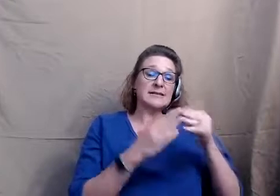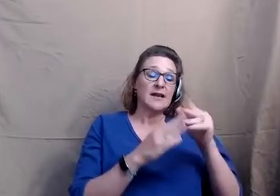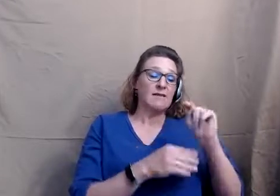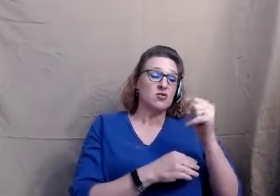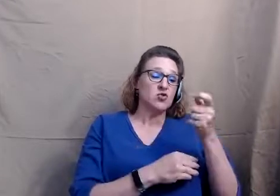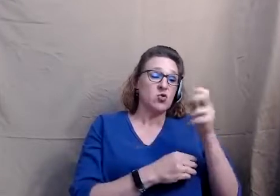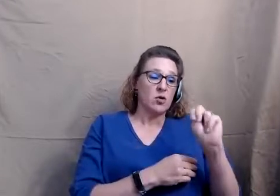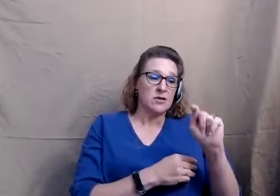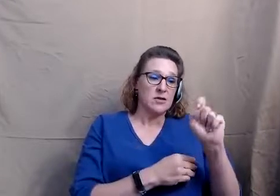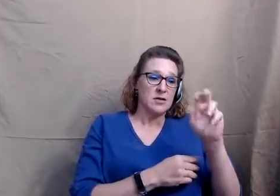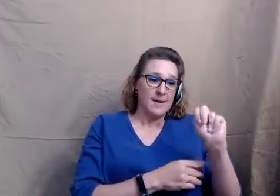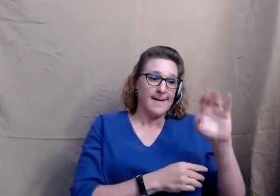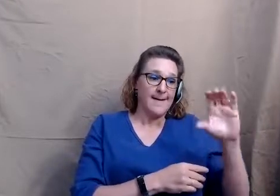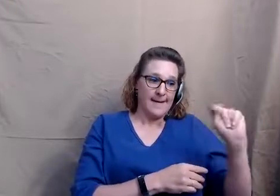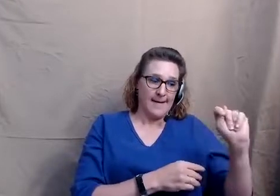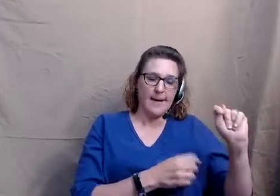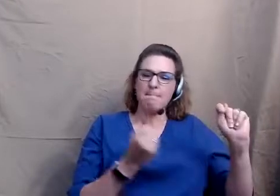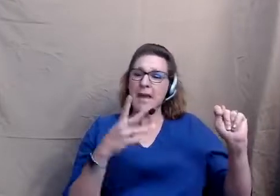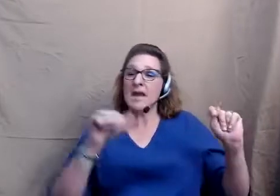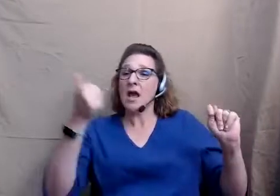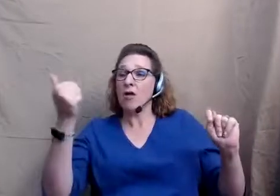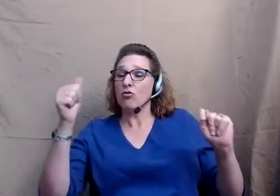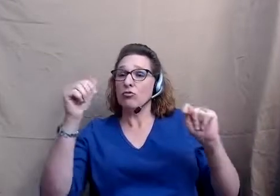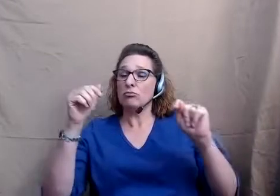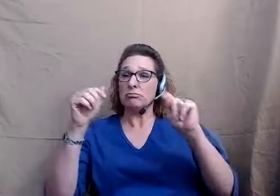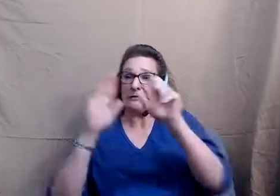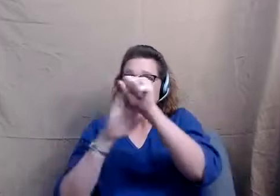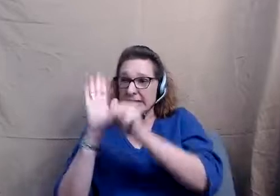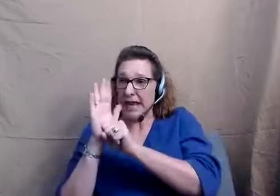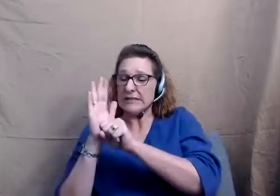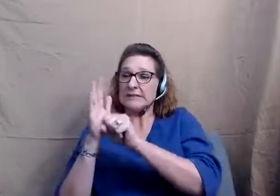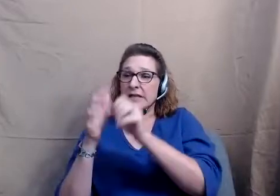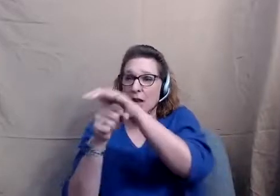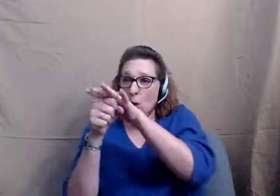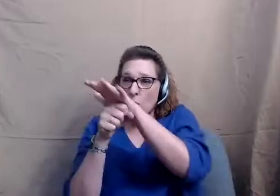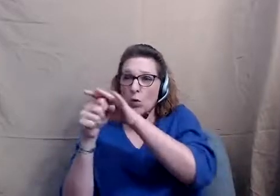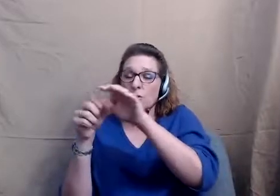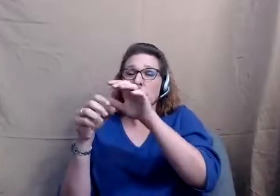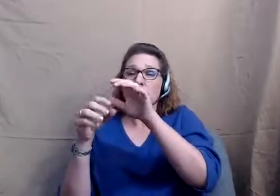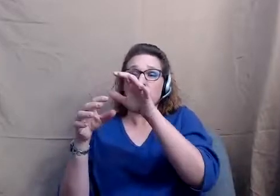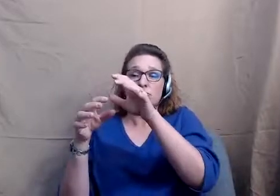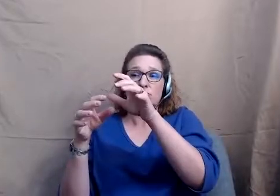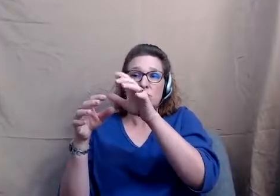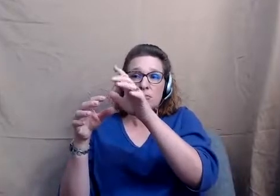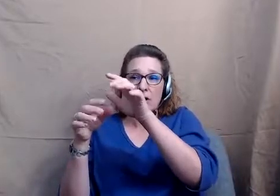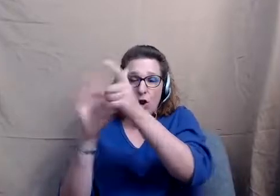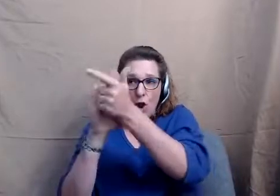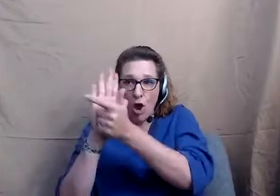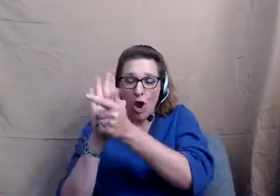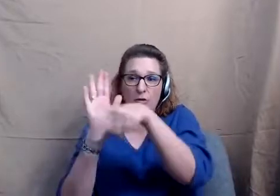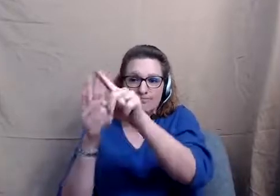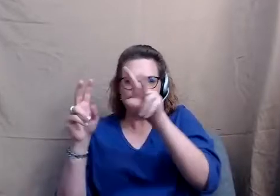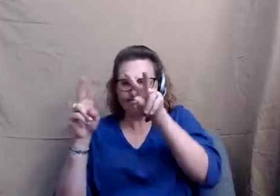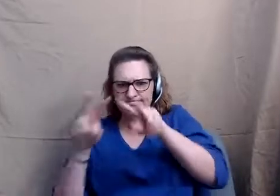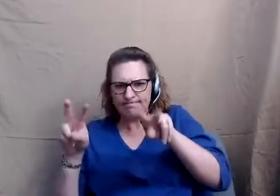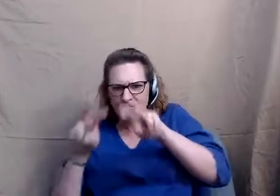all over the country took notice that the failure of their police to do their job, to intervene on behalf of people who'd been